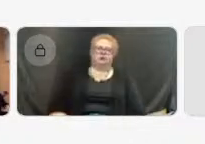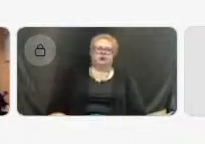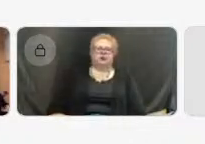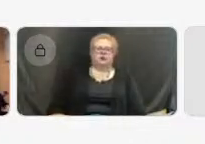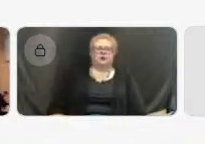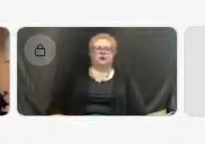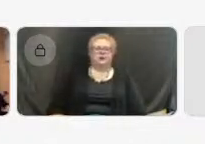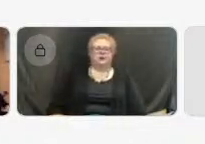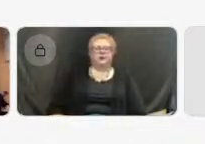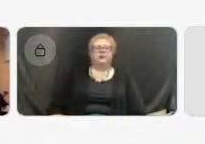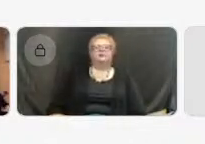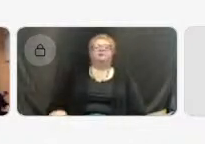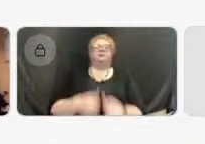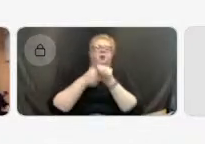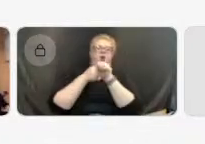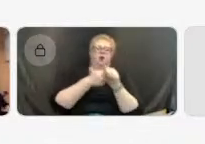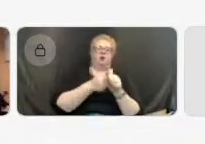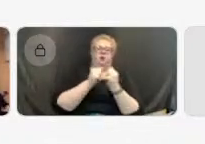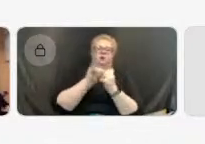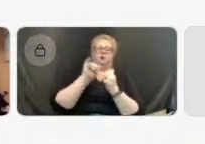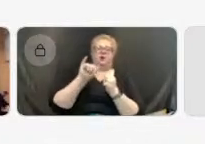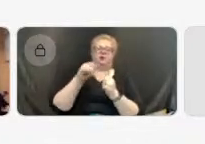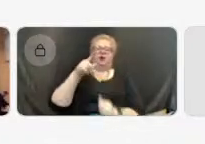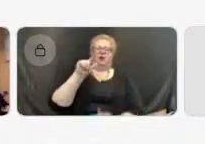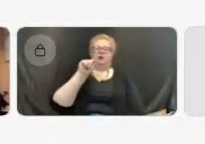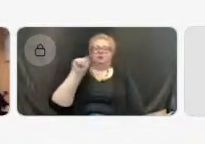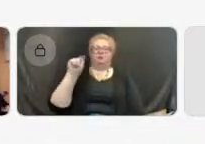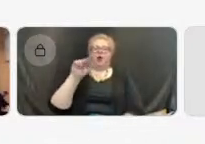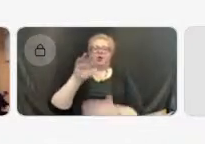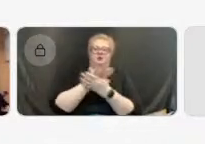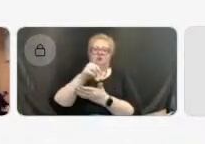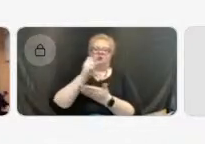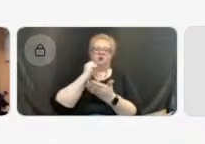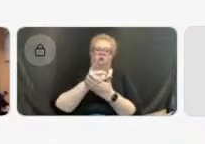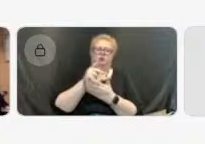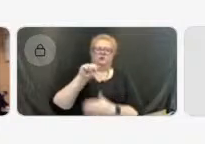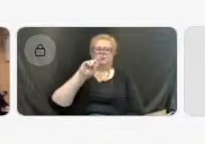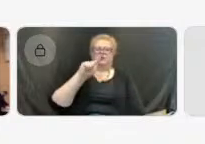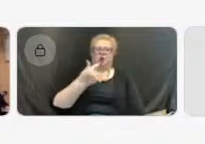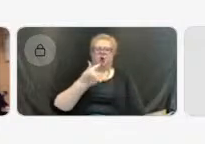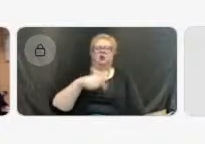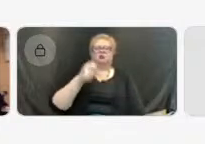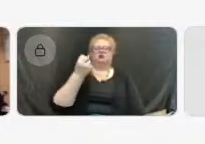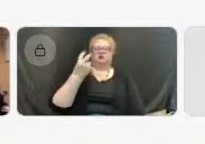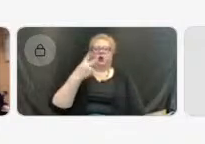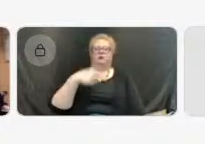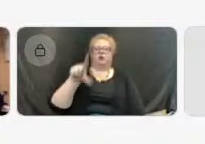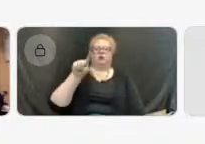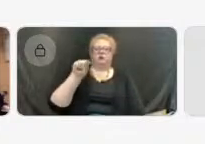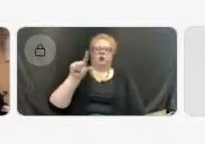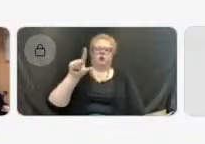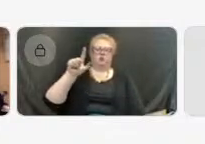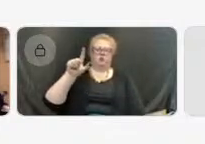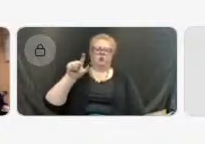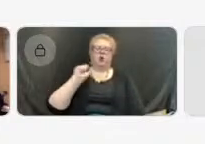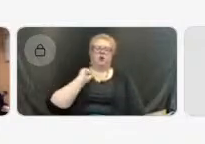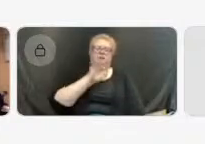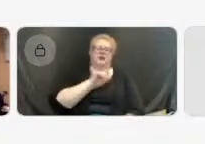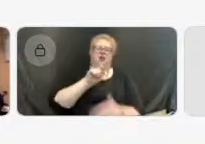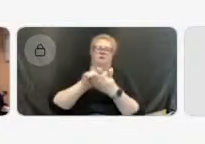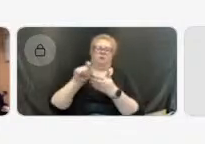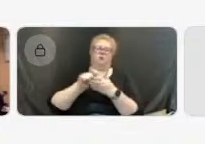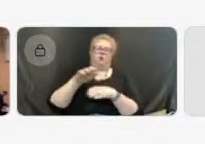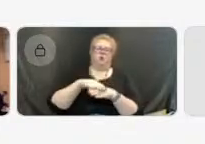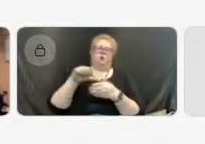In accordance with the preliminary plat document that you approved on August 12, 2021, staff wrote on page 7